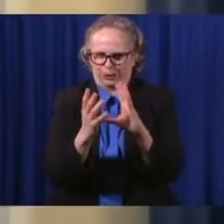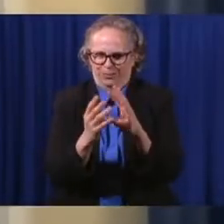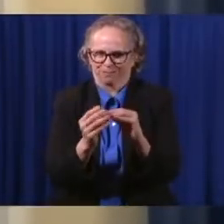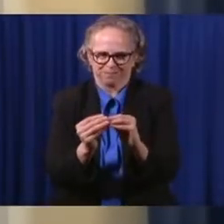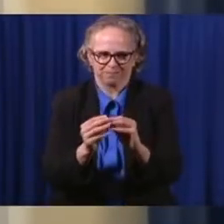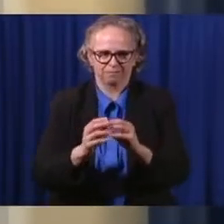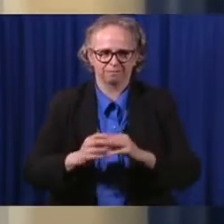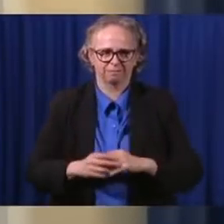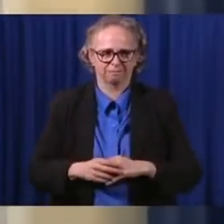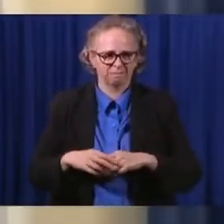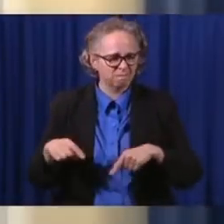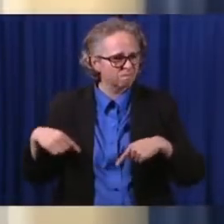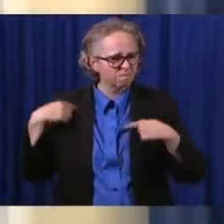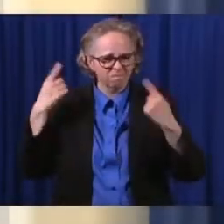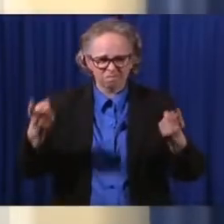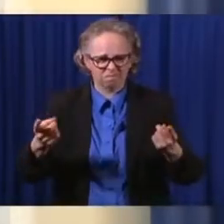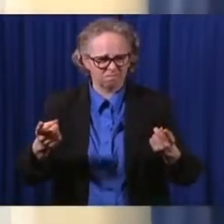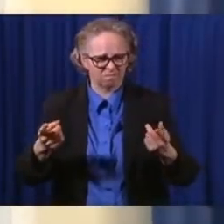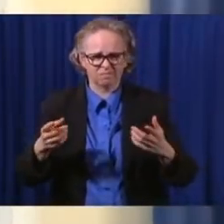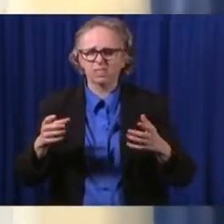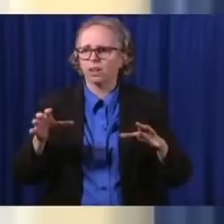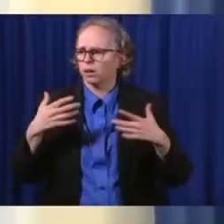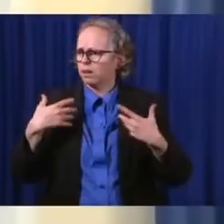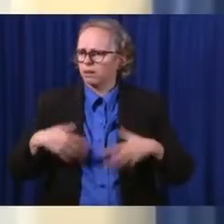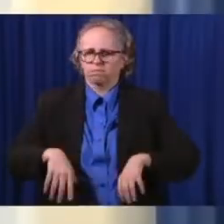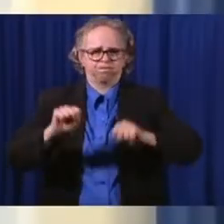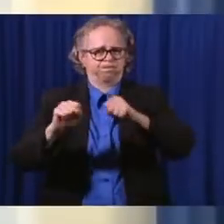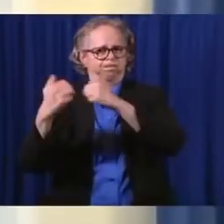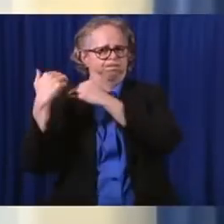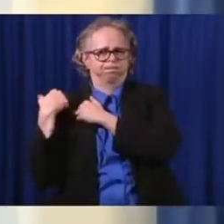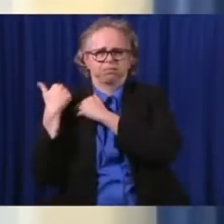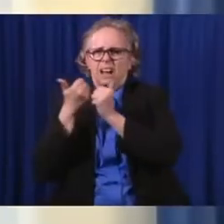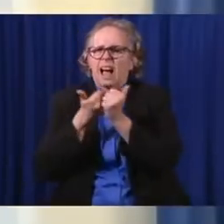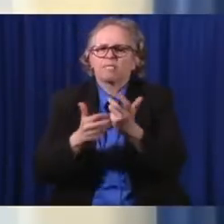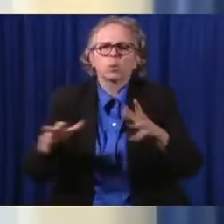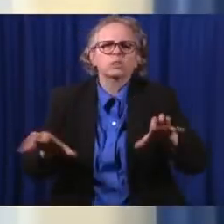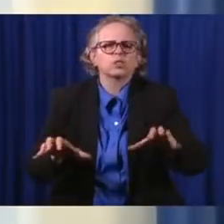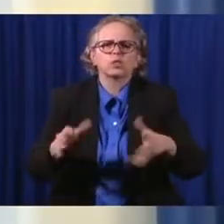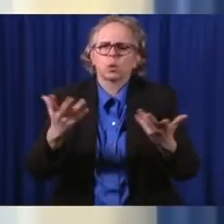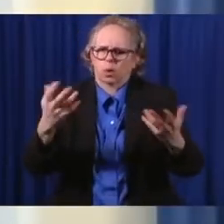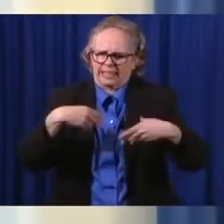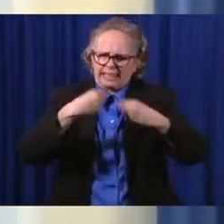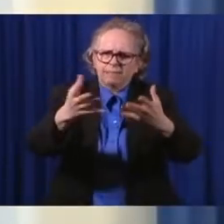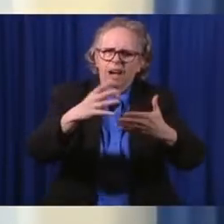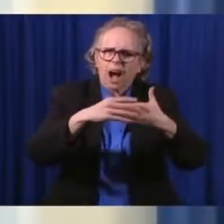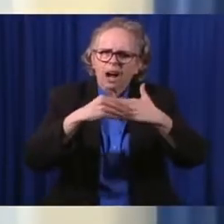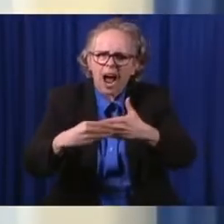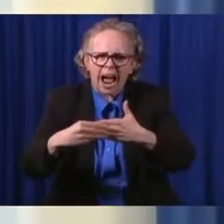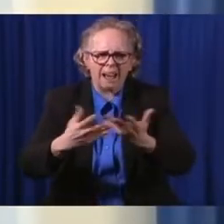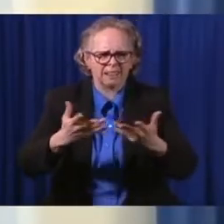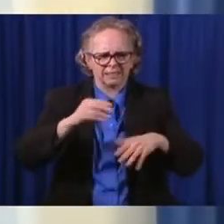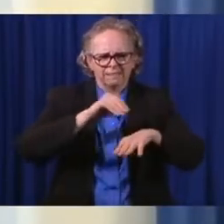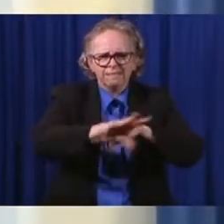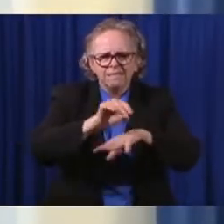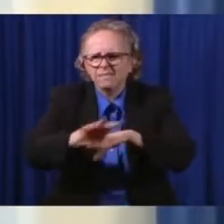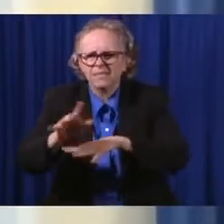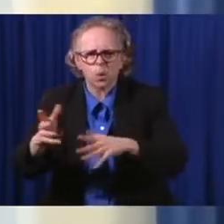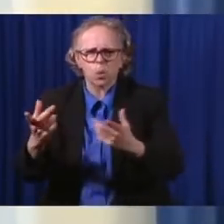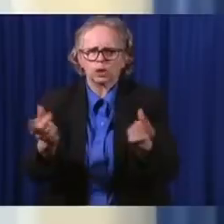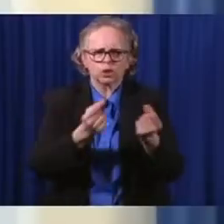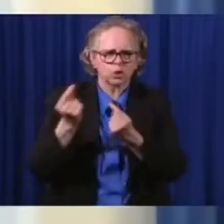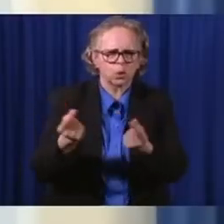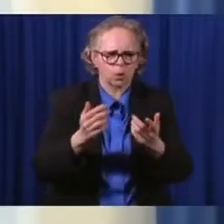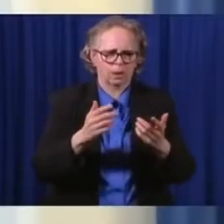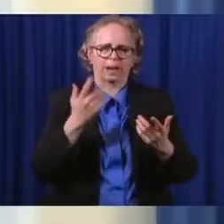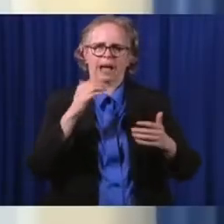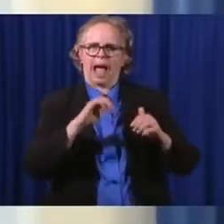we can to bring you the very best guidelines and expertise in terms of our opening up. But I want to